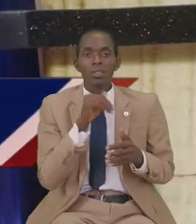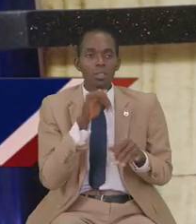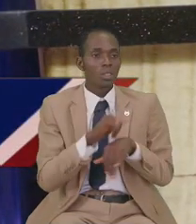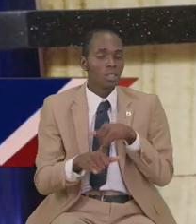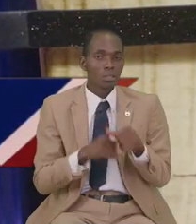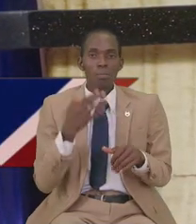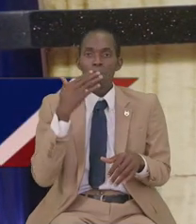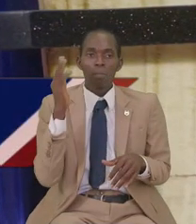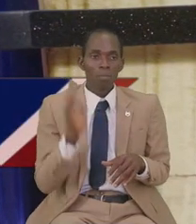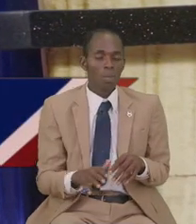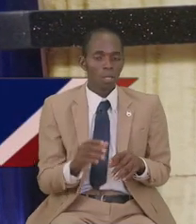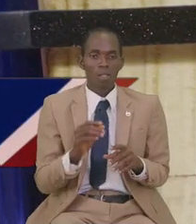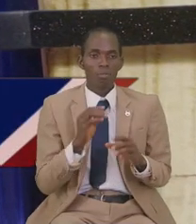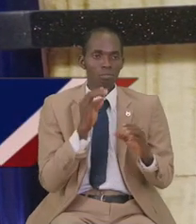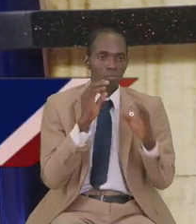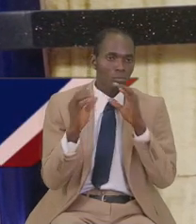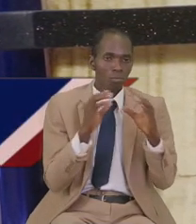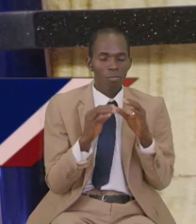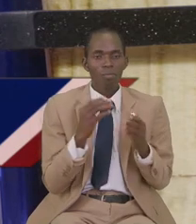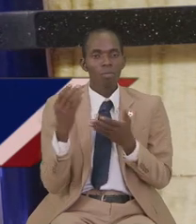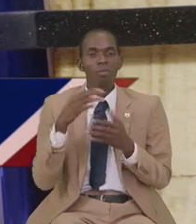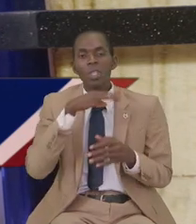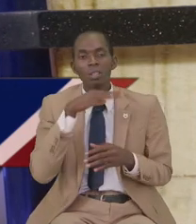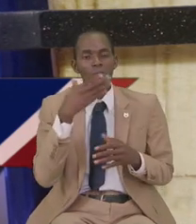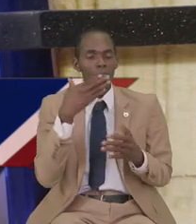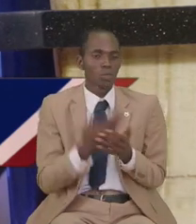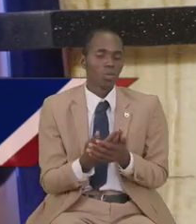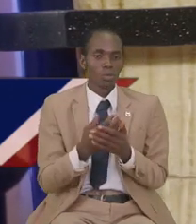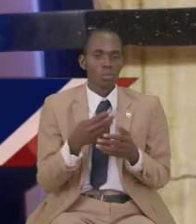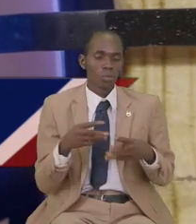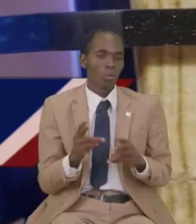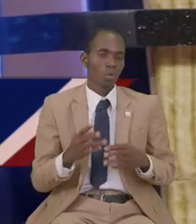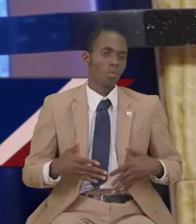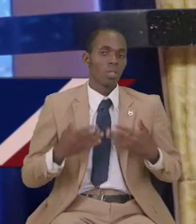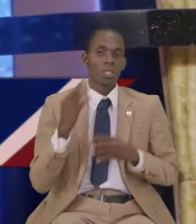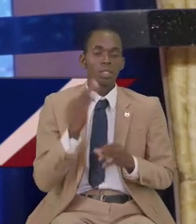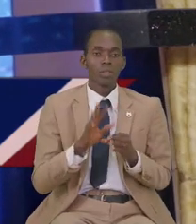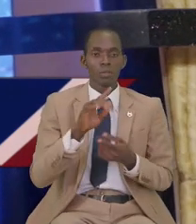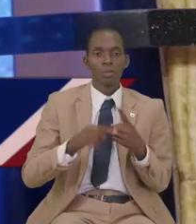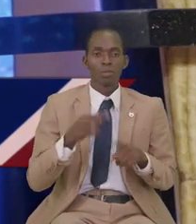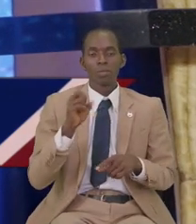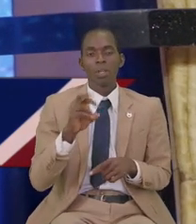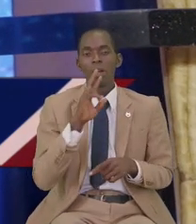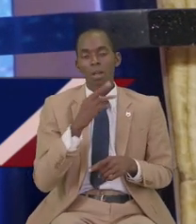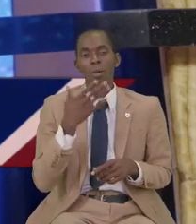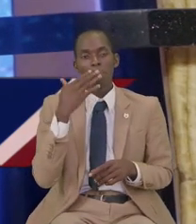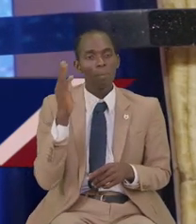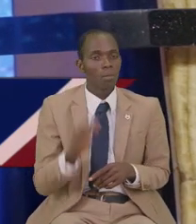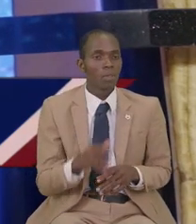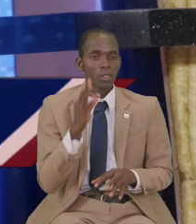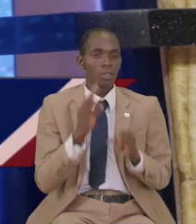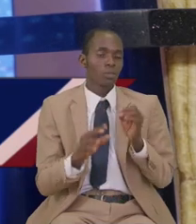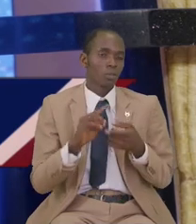Evil communications corrupt good manners. If your companions are evil, if your companions